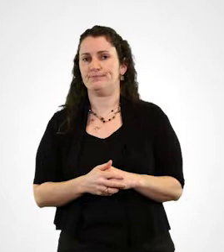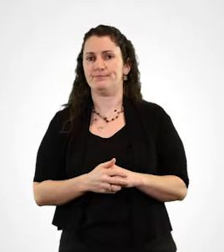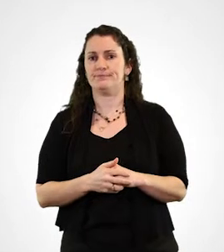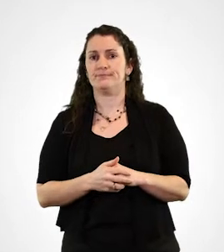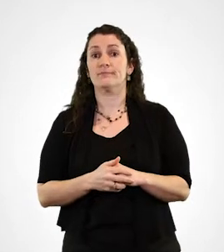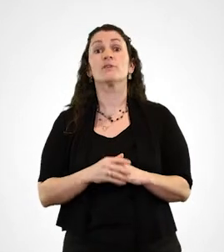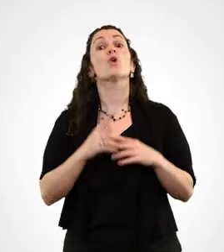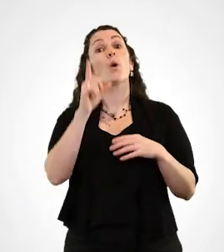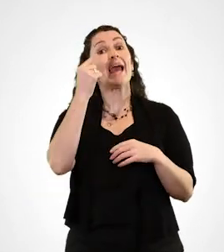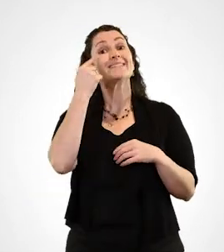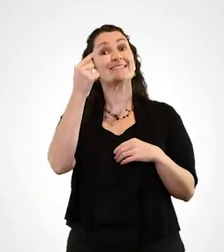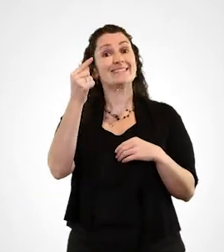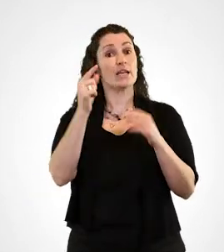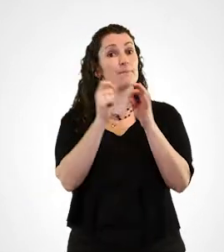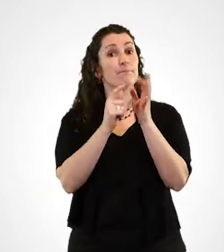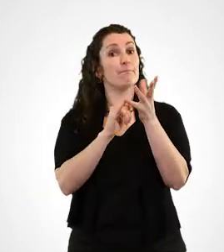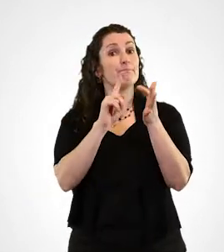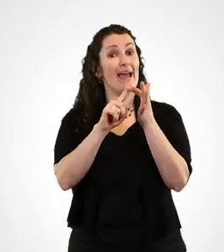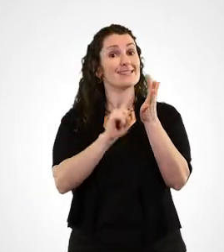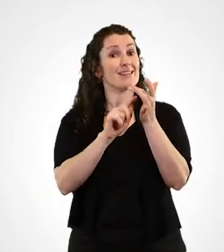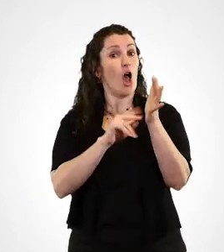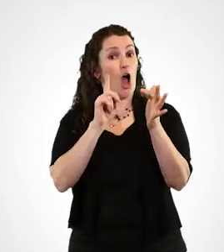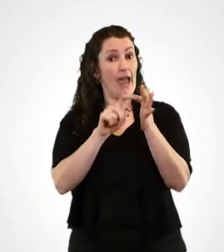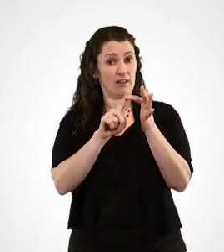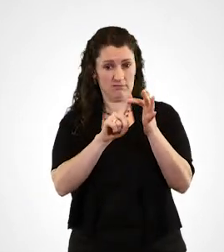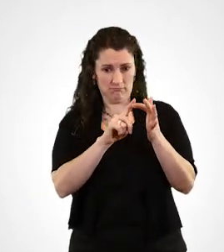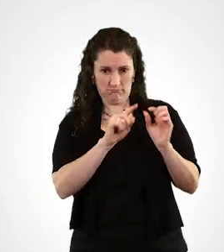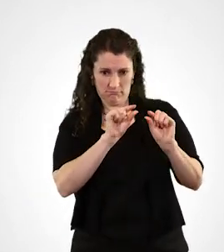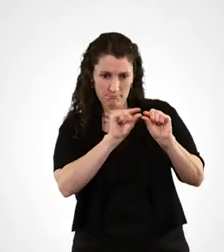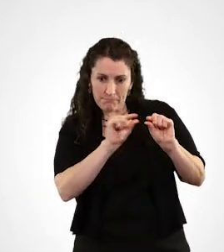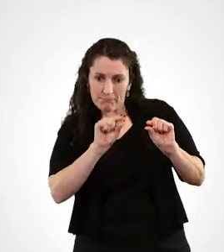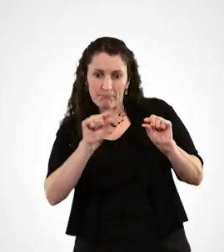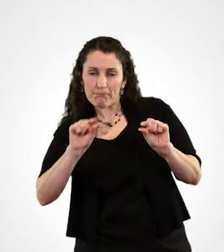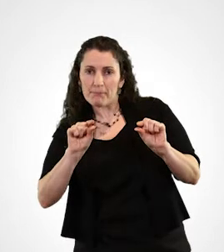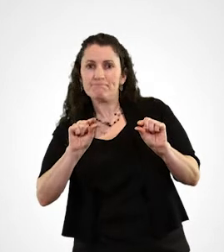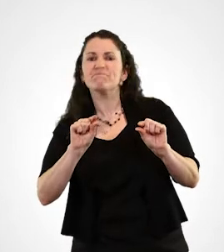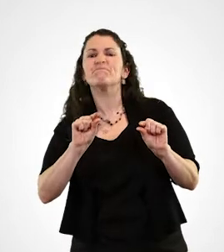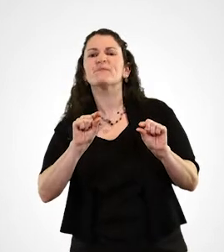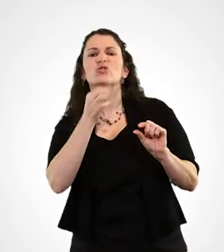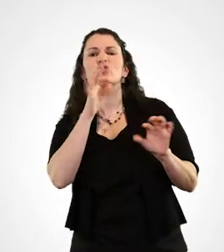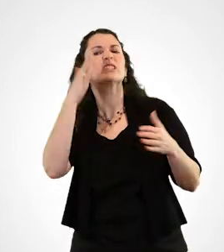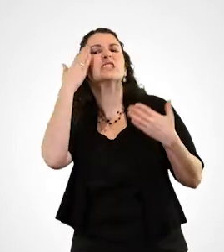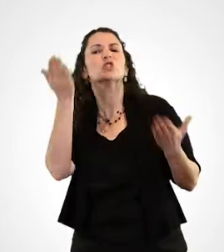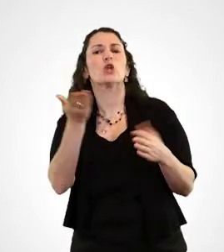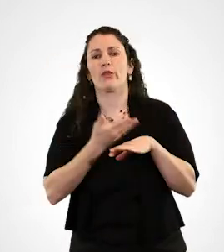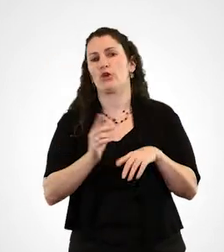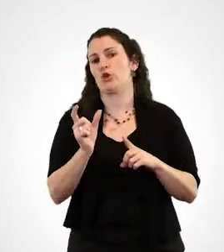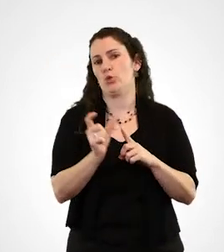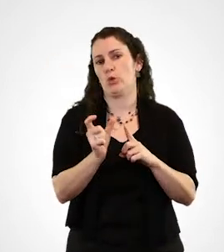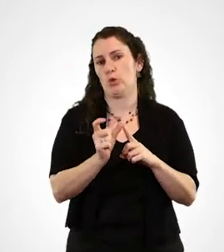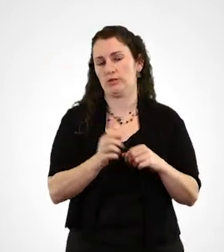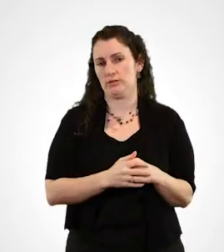see at baseline, the children did not know the words. So this is the results for words,